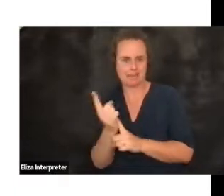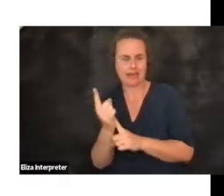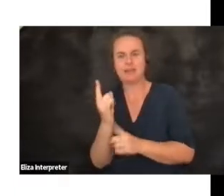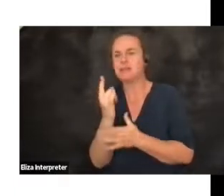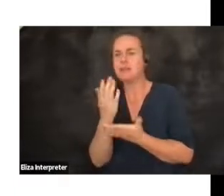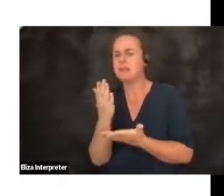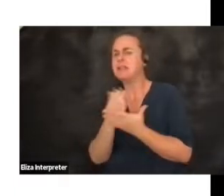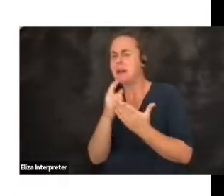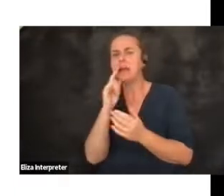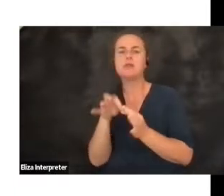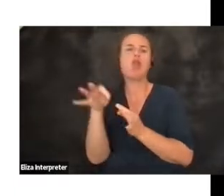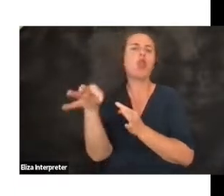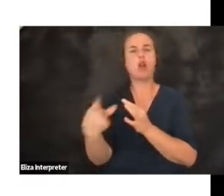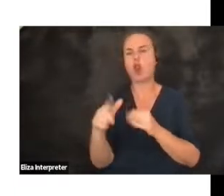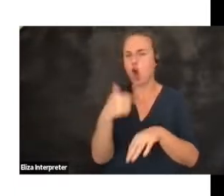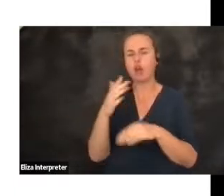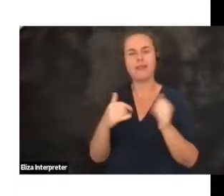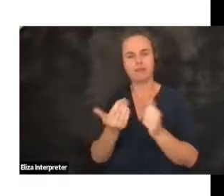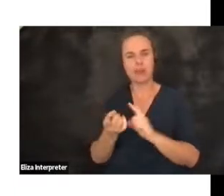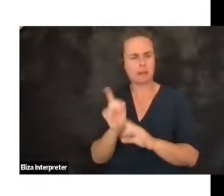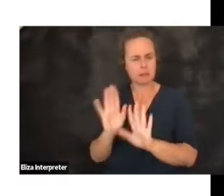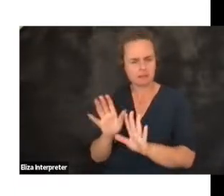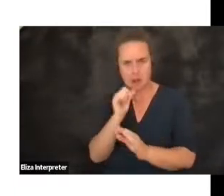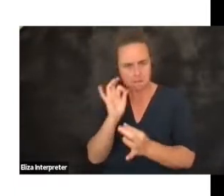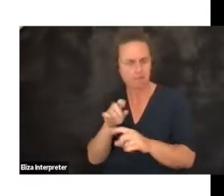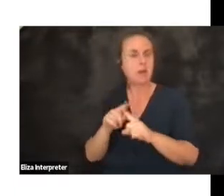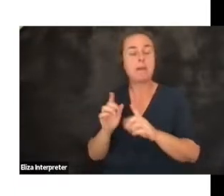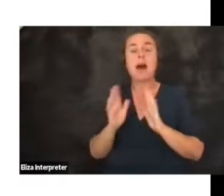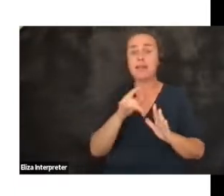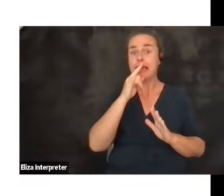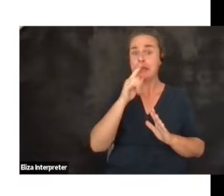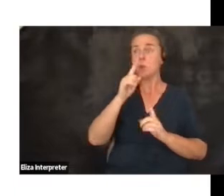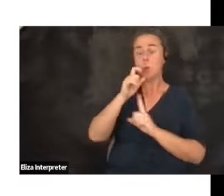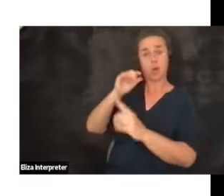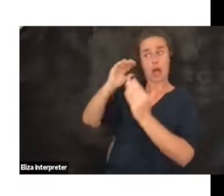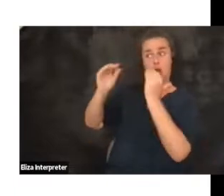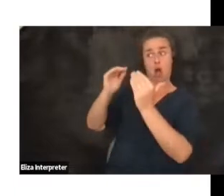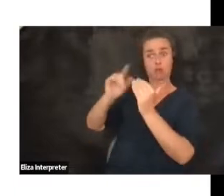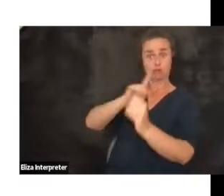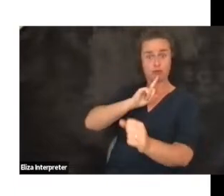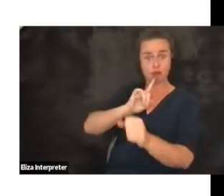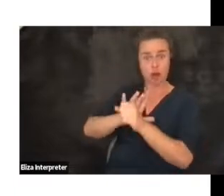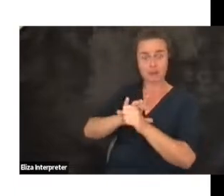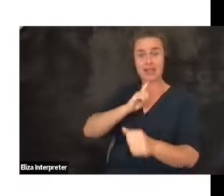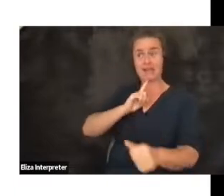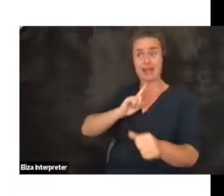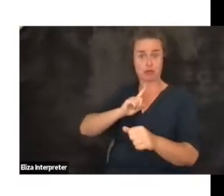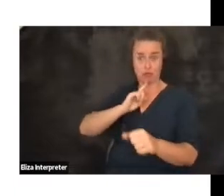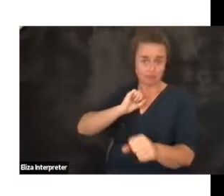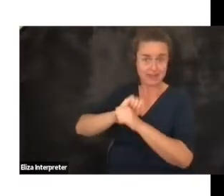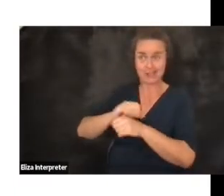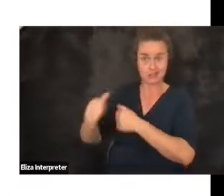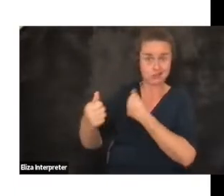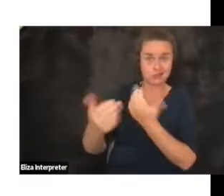conditions, what we see is that the kids who had reliable adults waited